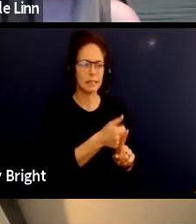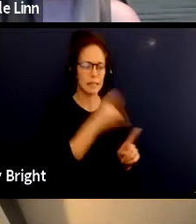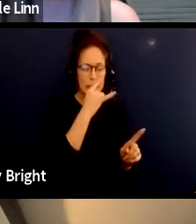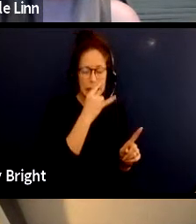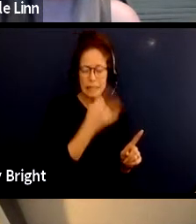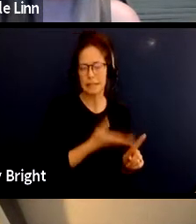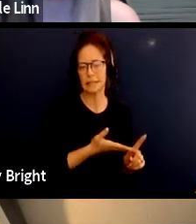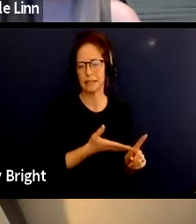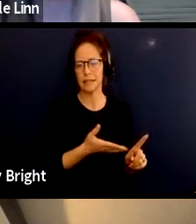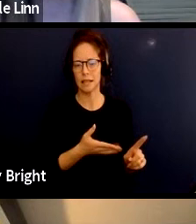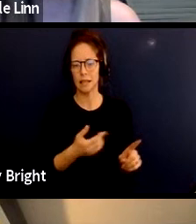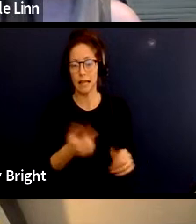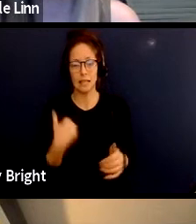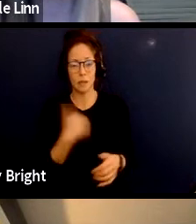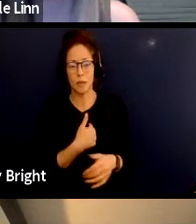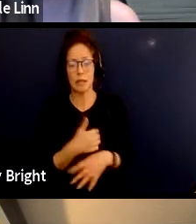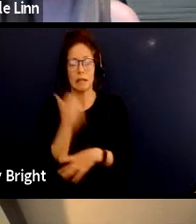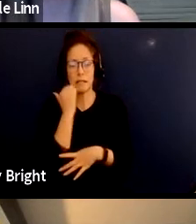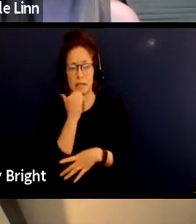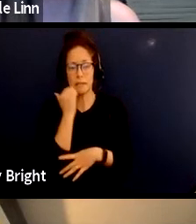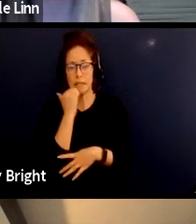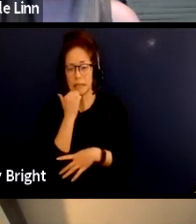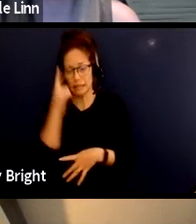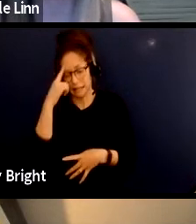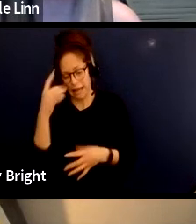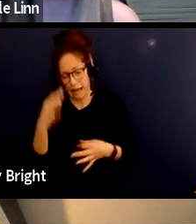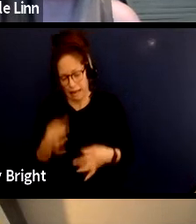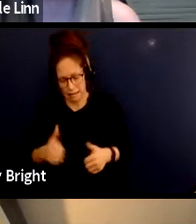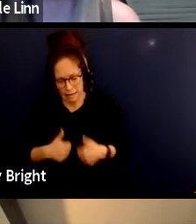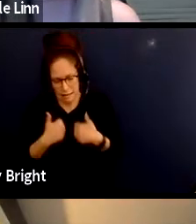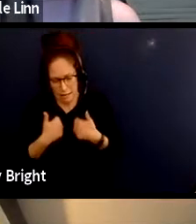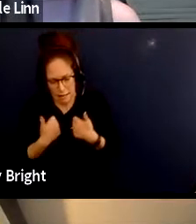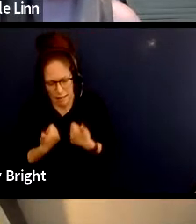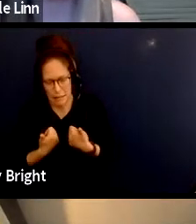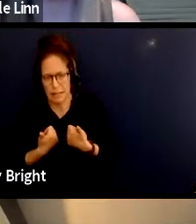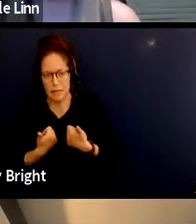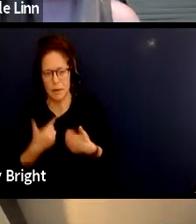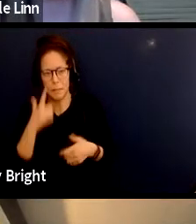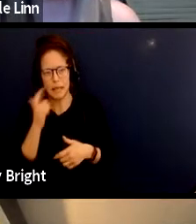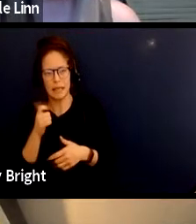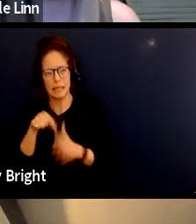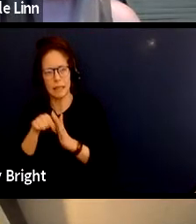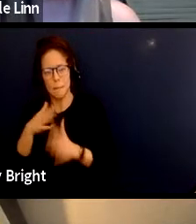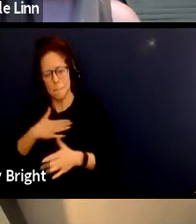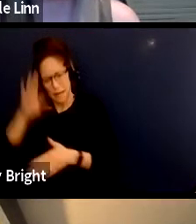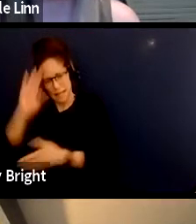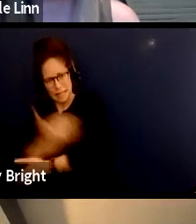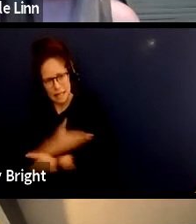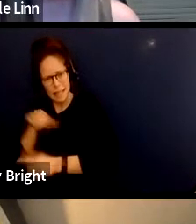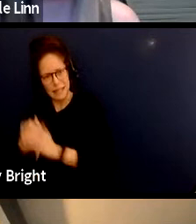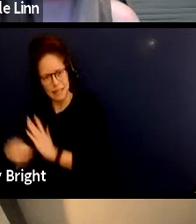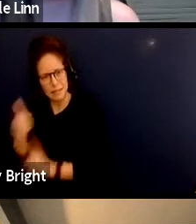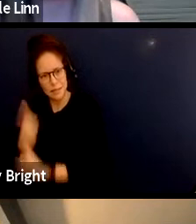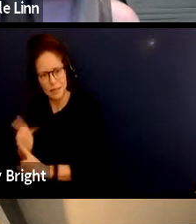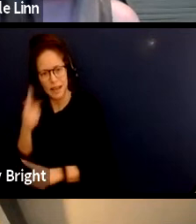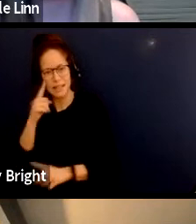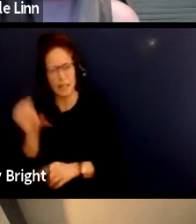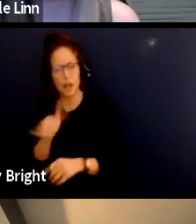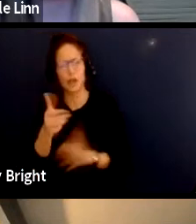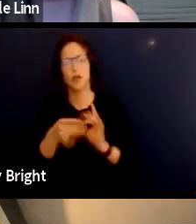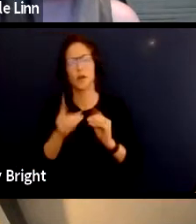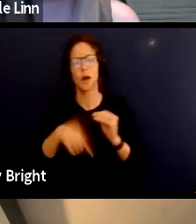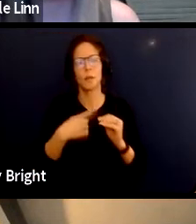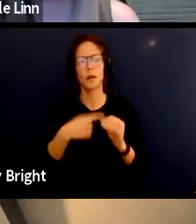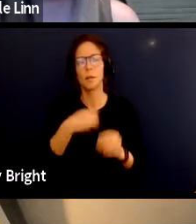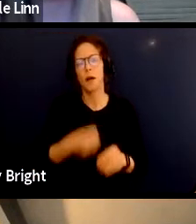a father daily surviving the suicide of my son, I find these statements ignorant and another expression of white privilege.